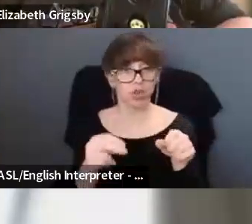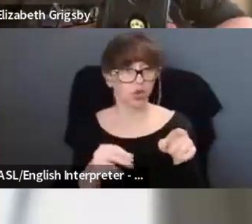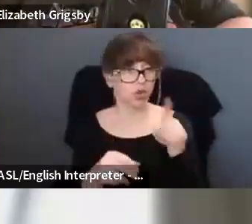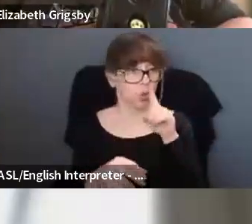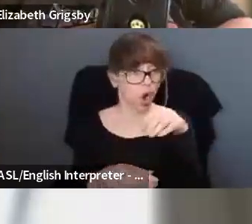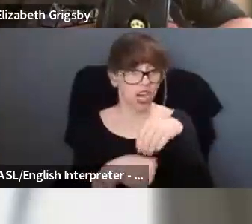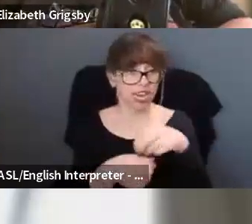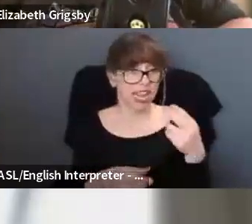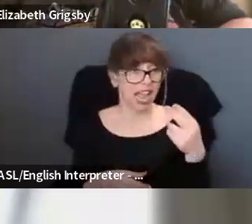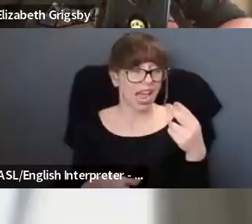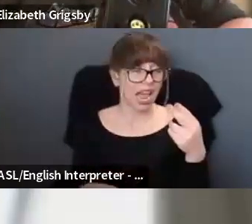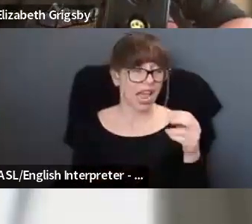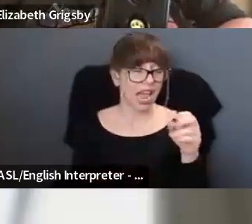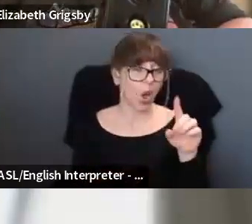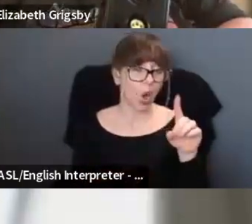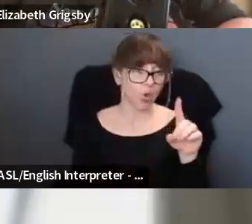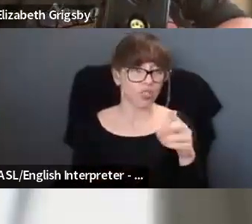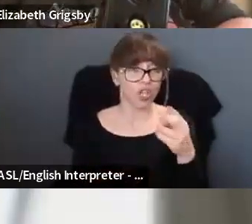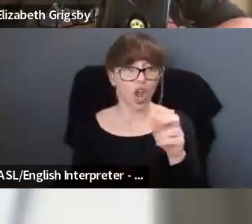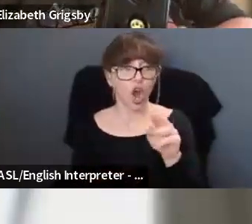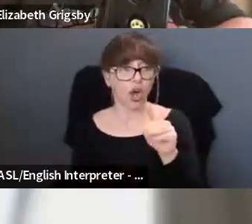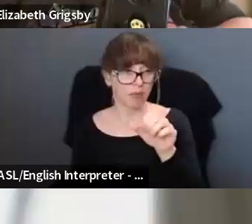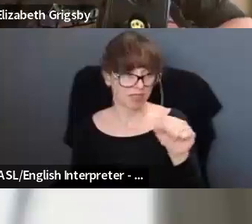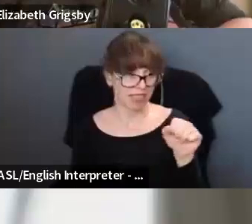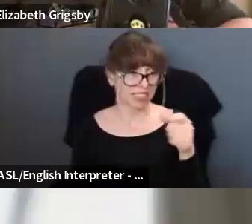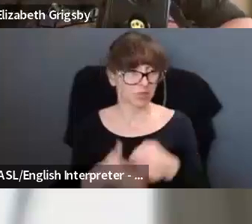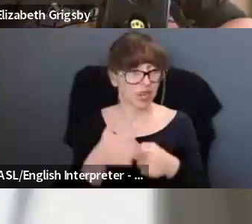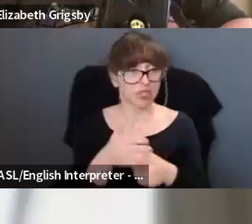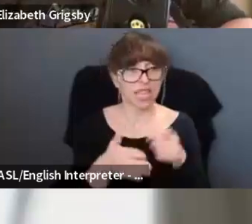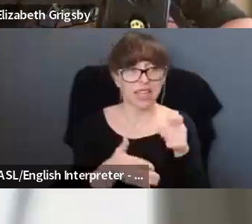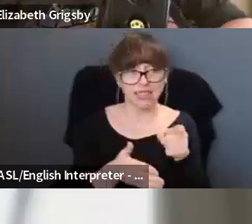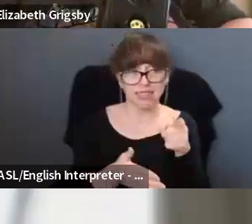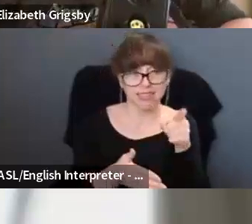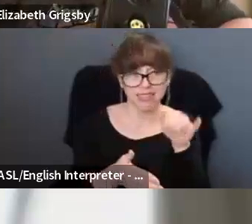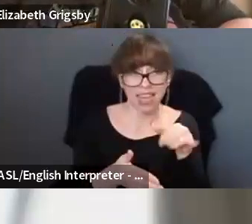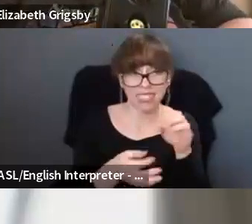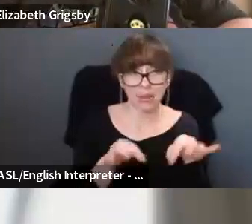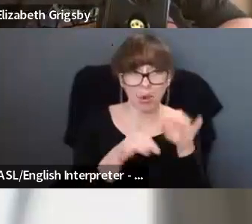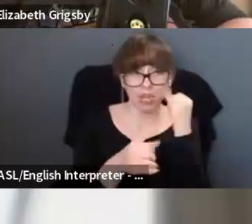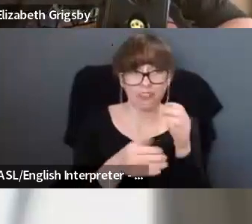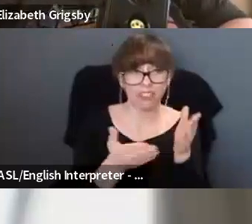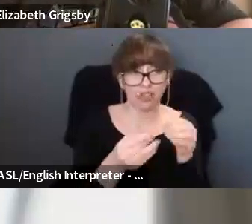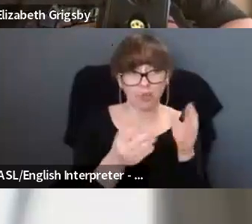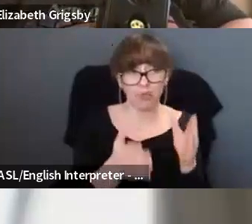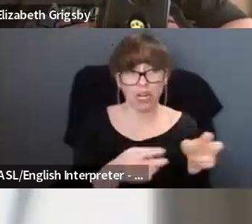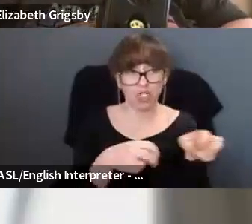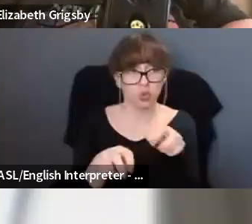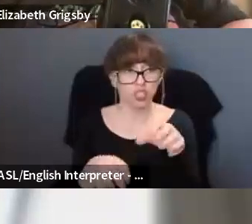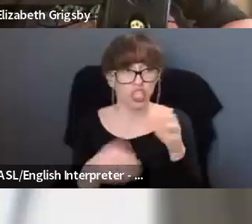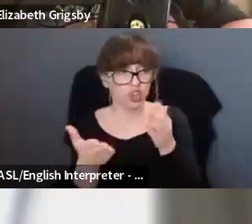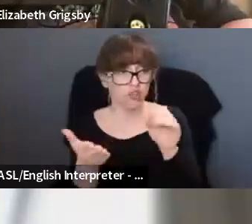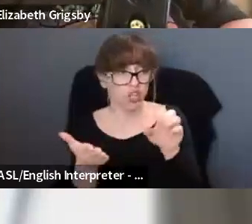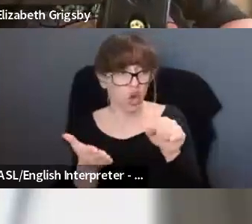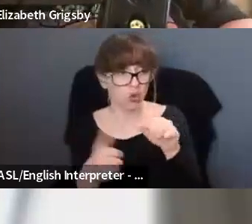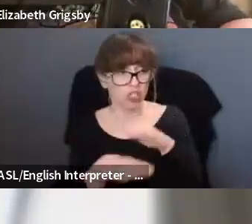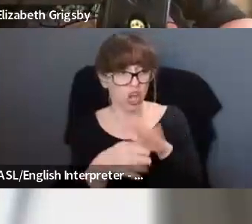rate or not. That's important for some of you service providers that might be switching service codes, like on the document, so that it's very clear to you, this